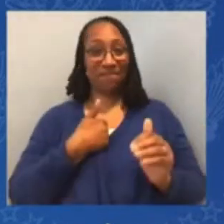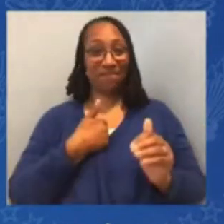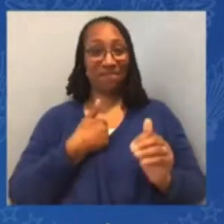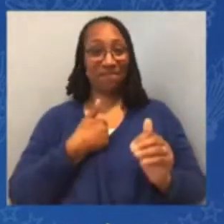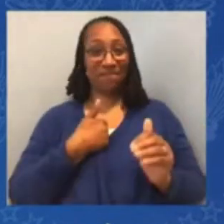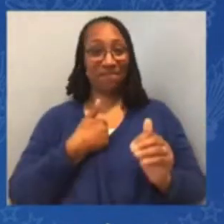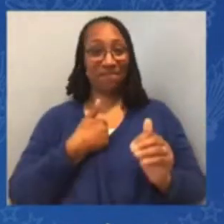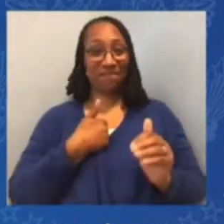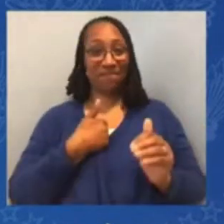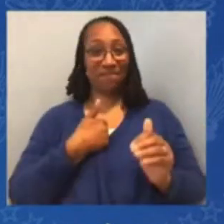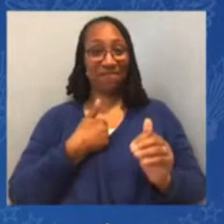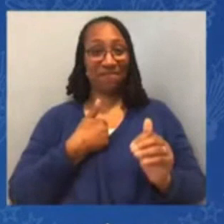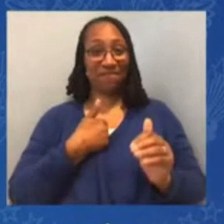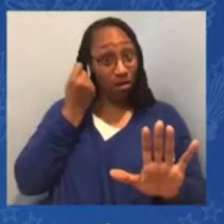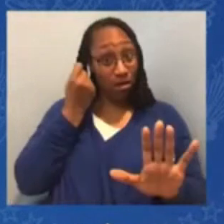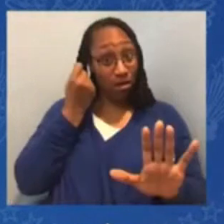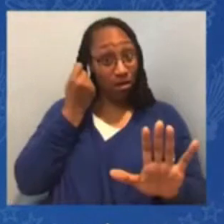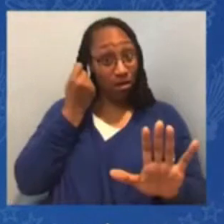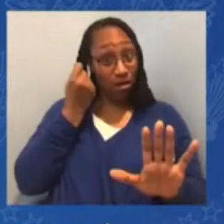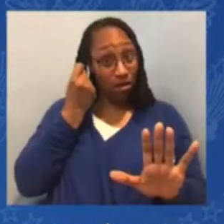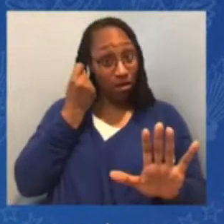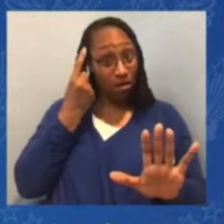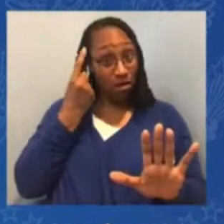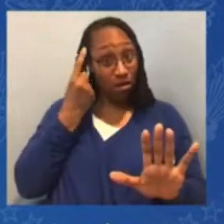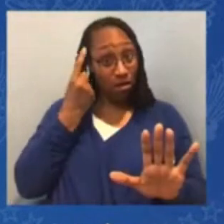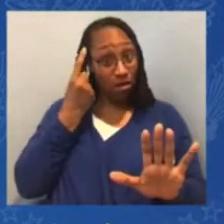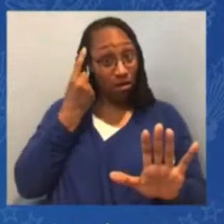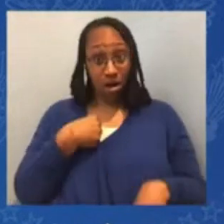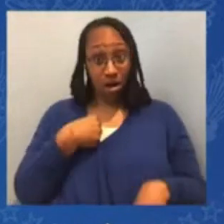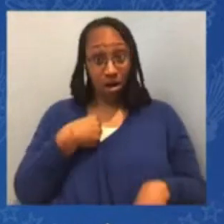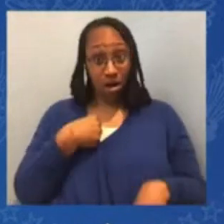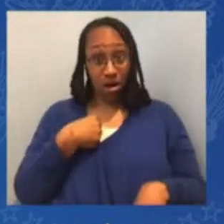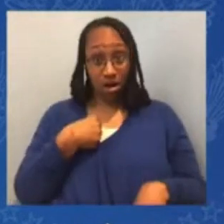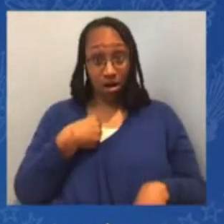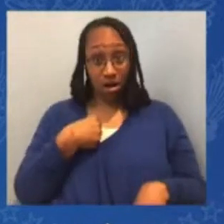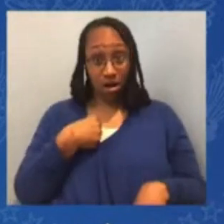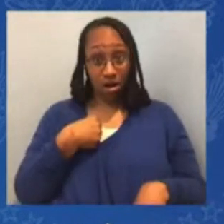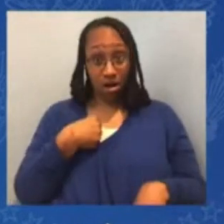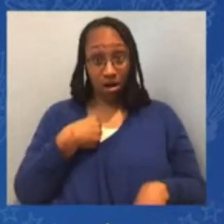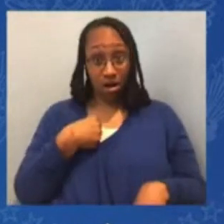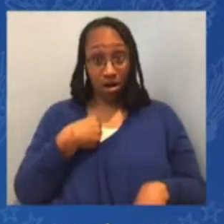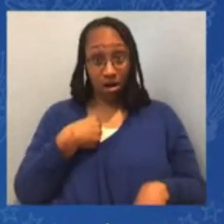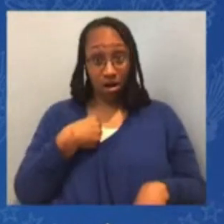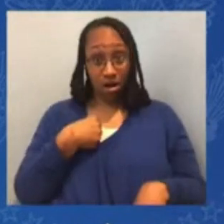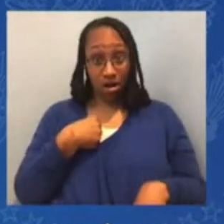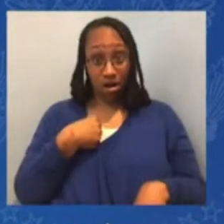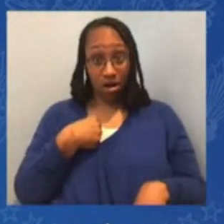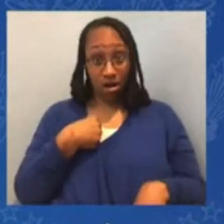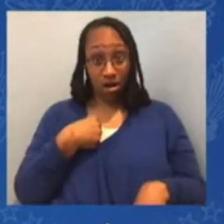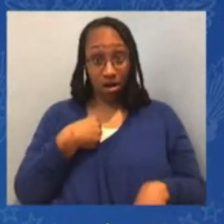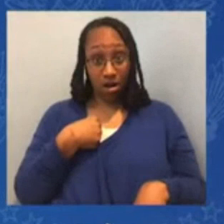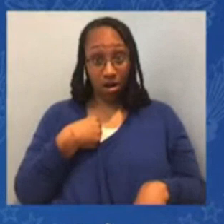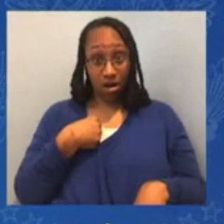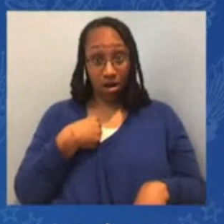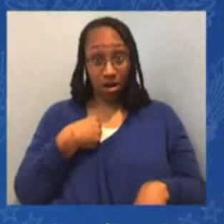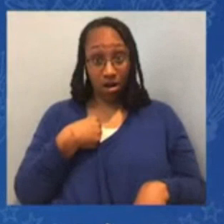the best delegation in the country. You saw Senator Blumenthal up here